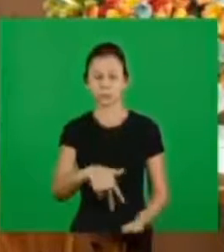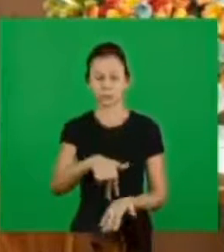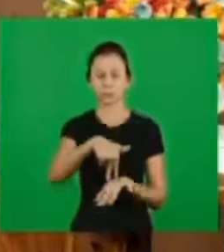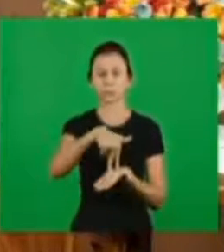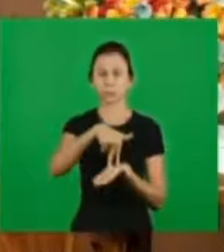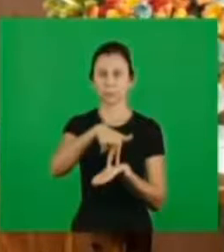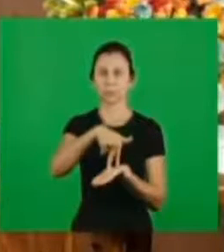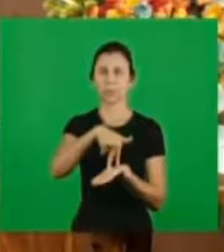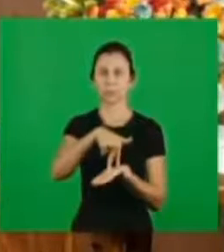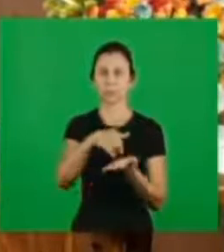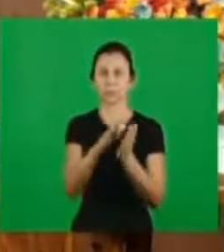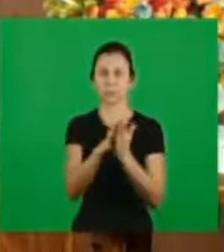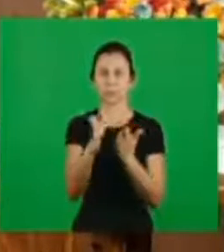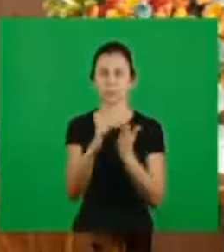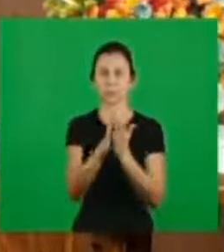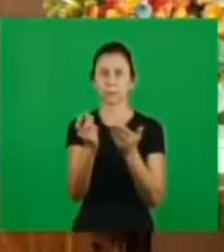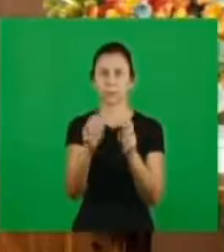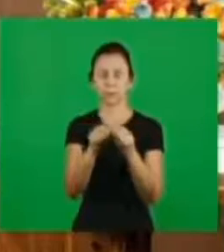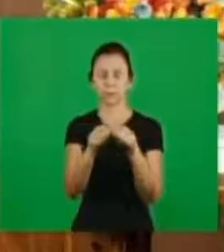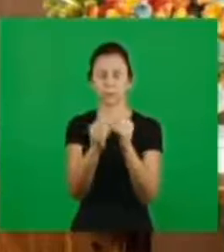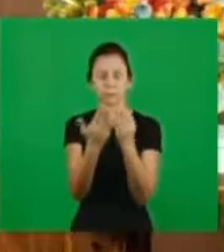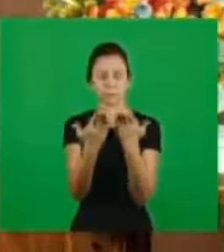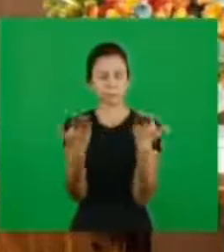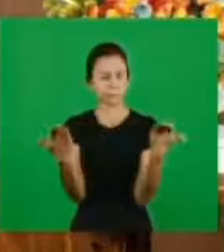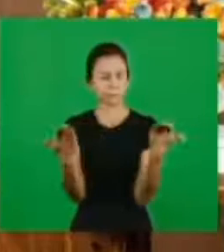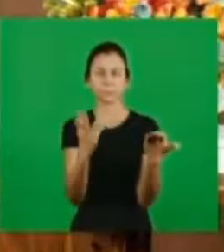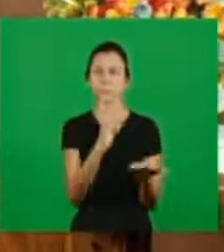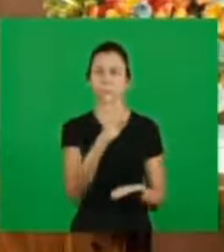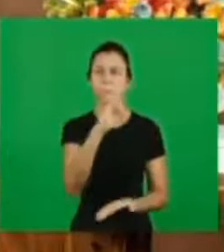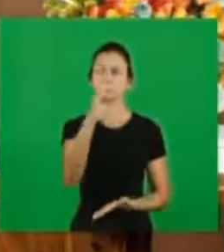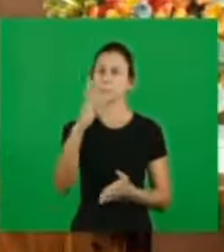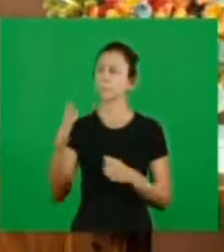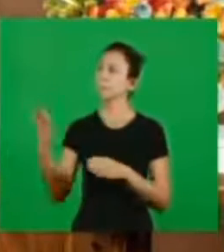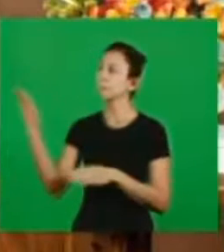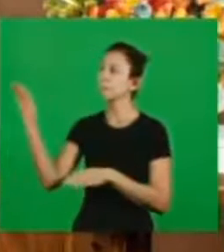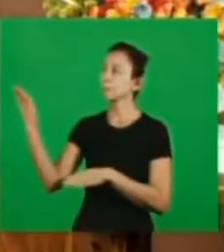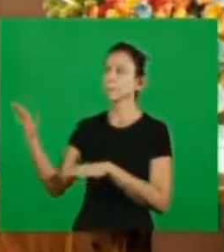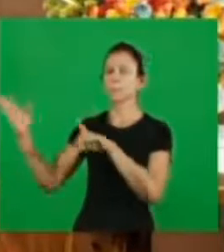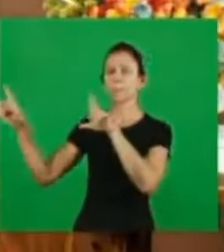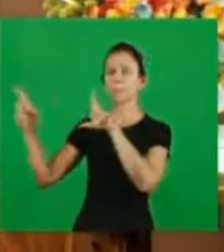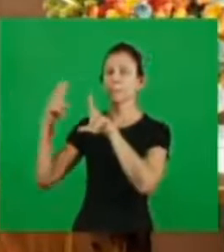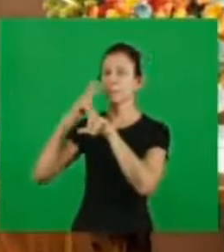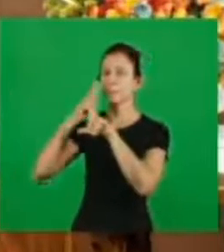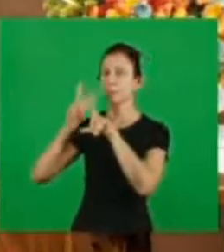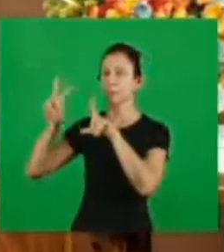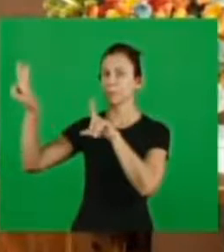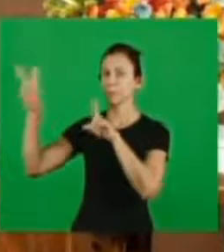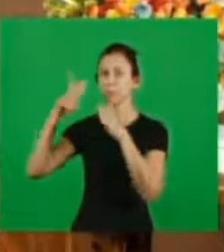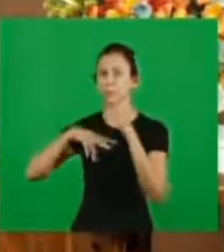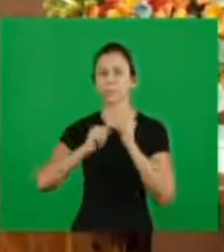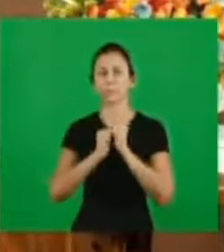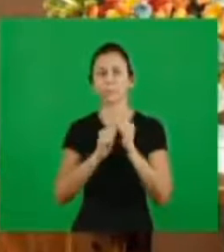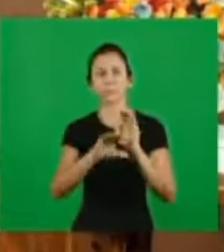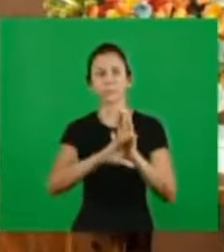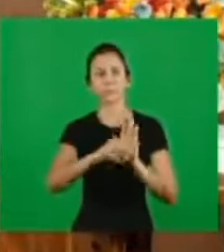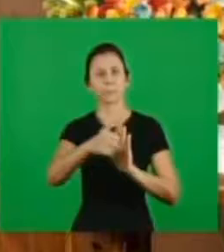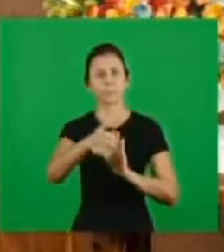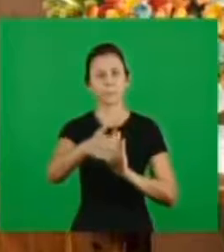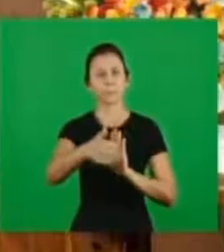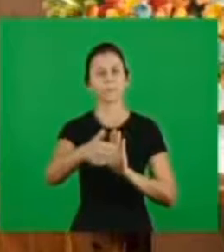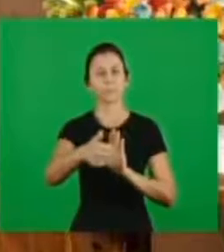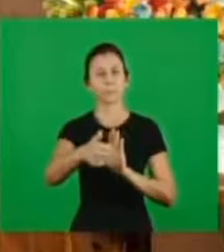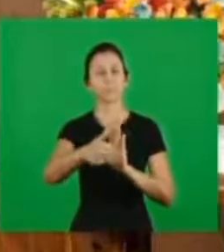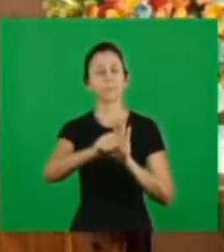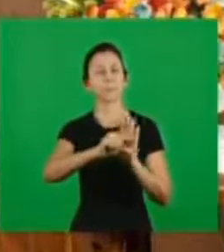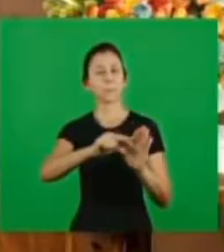that the brethren stand up with the open Bible, and we're going to have the answer here. So we can read together